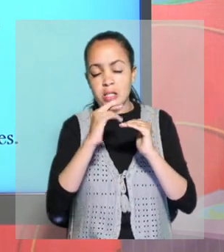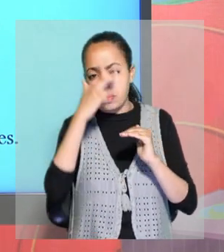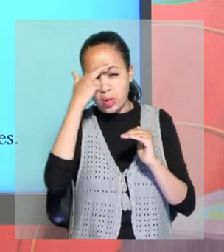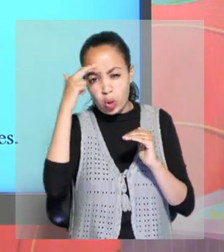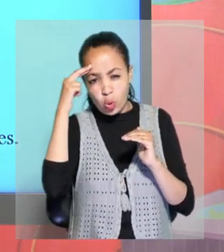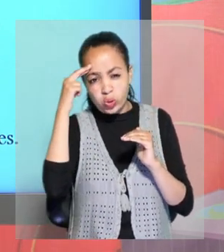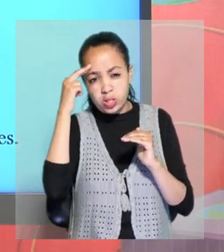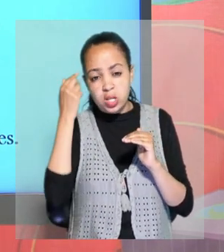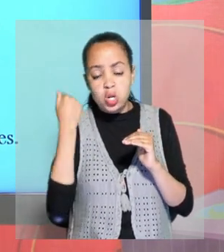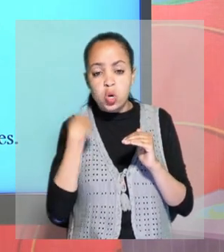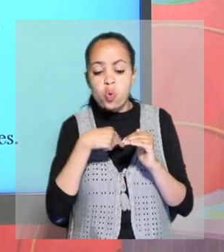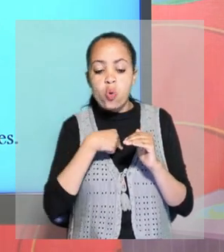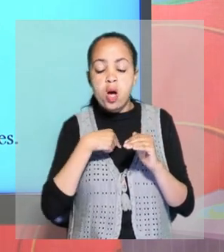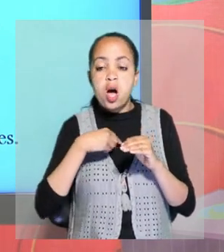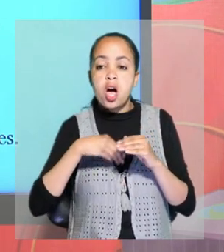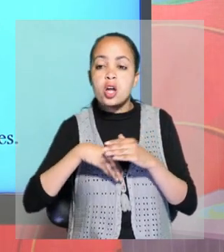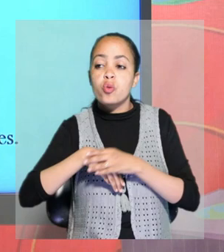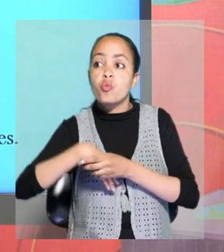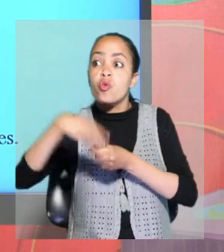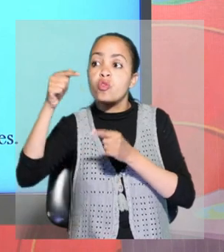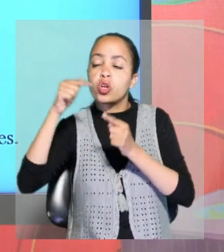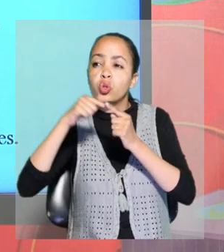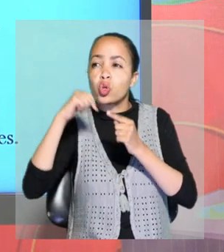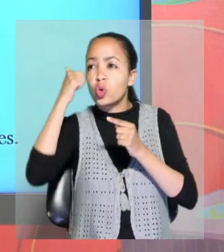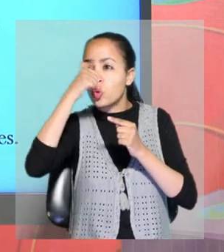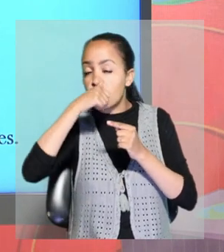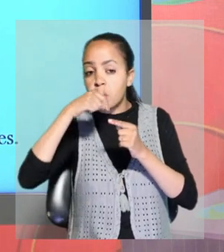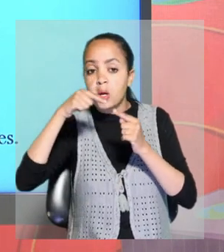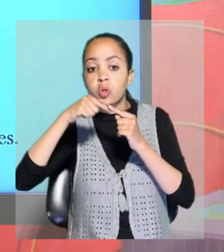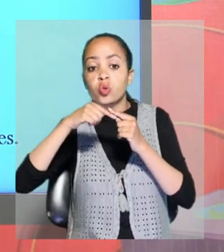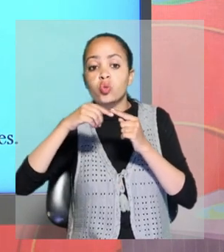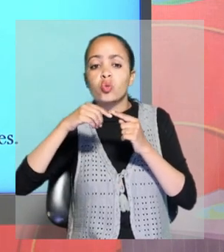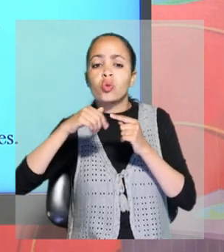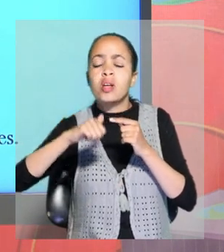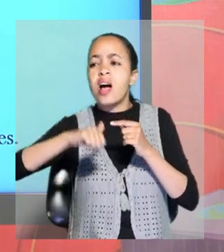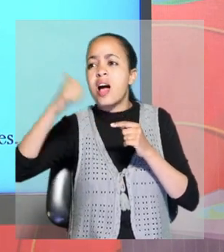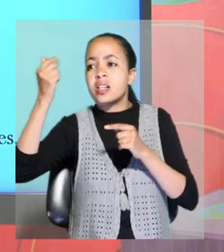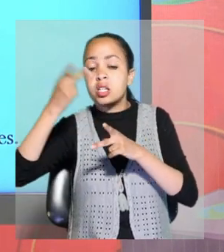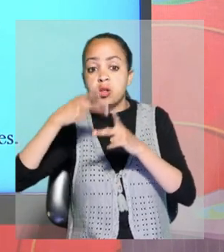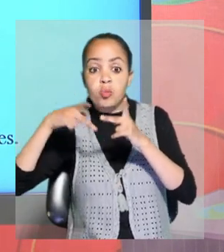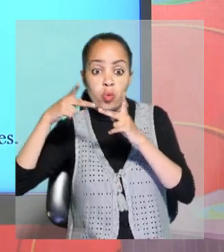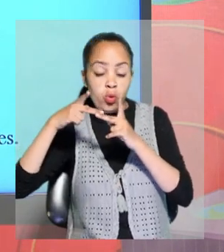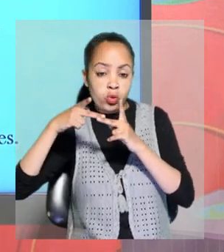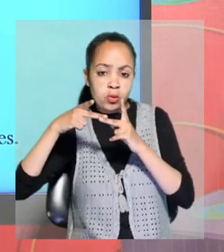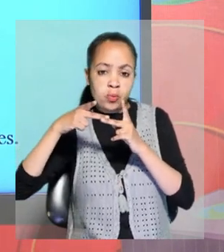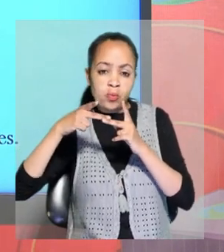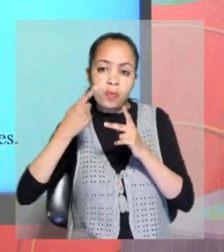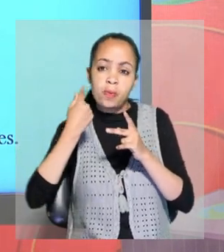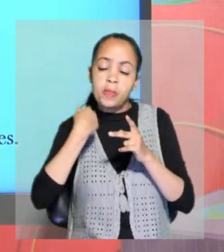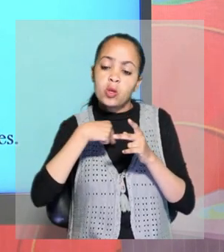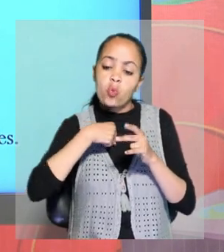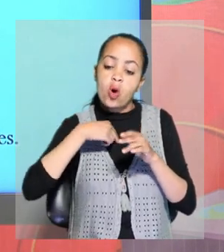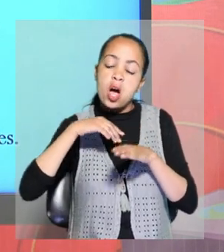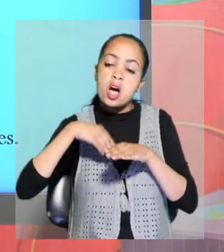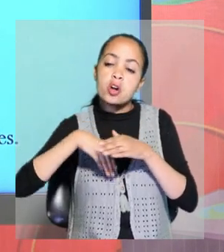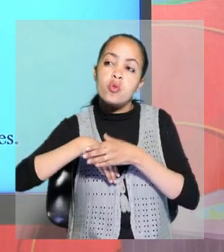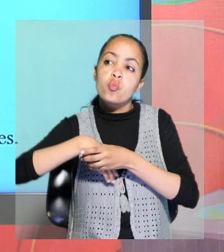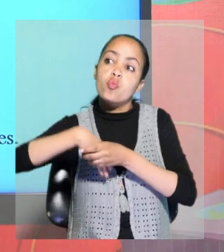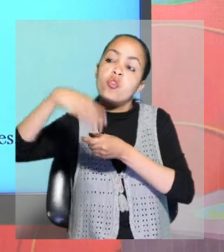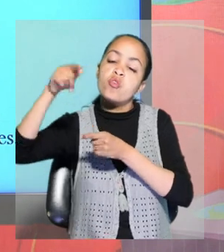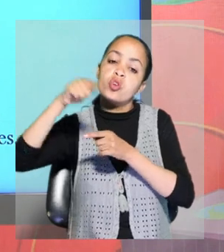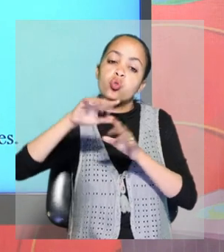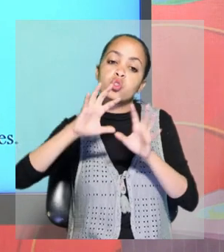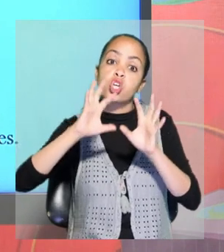Because if you are moving from Ethiopia to Canada or America, you're never going anywhere. We are moving within a globe